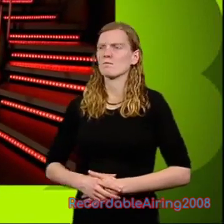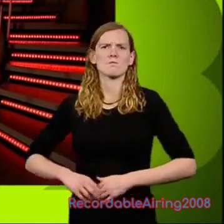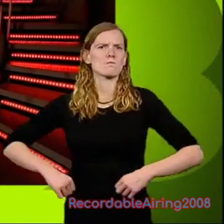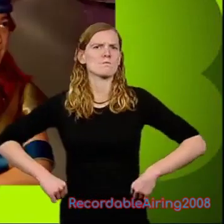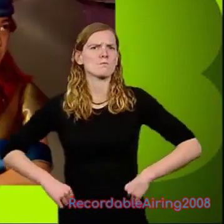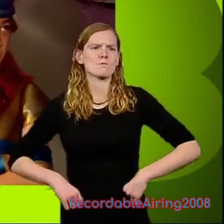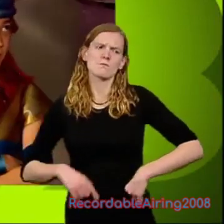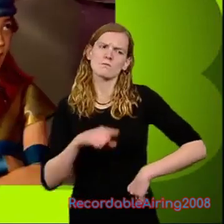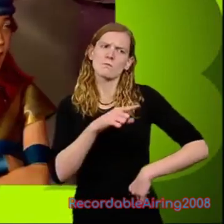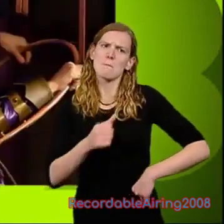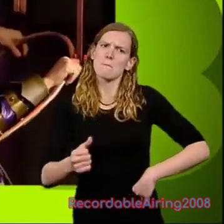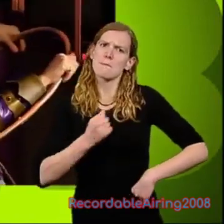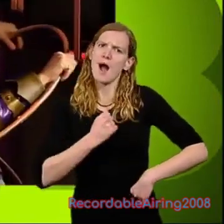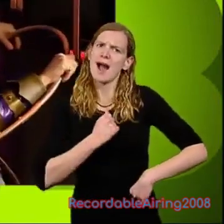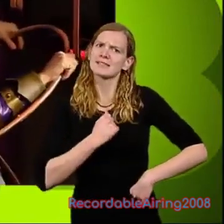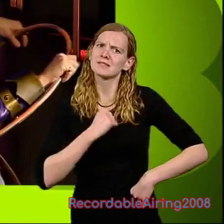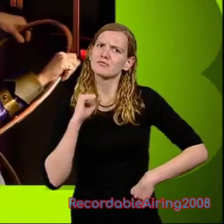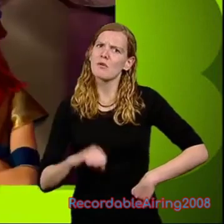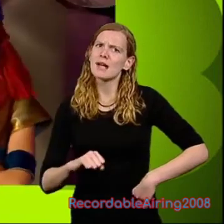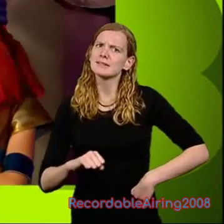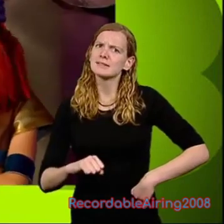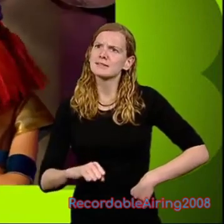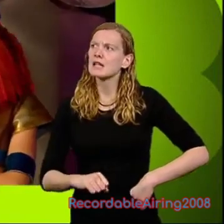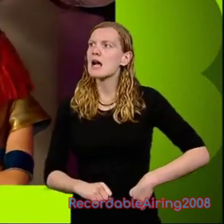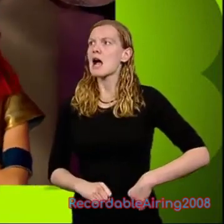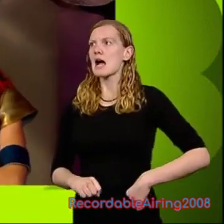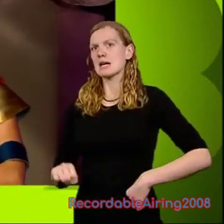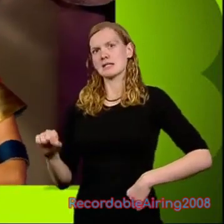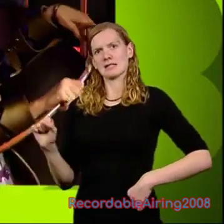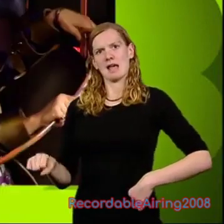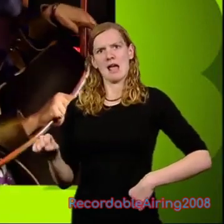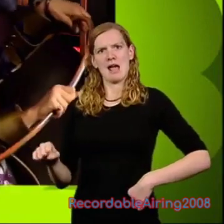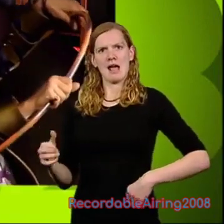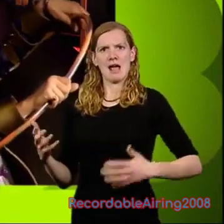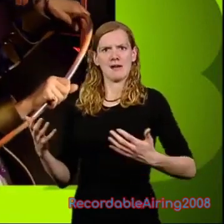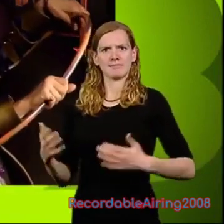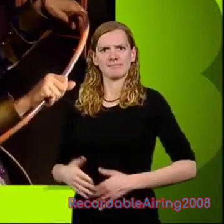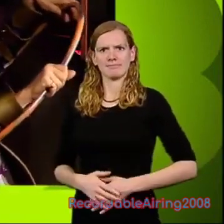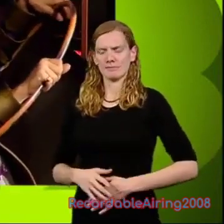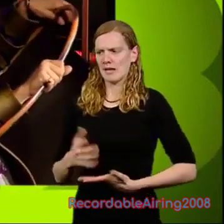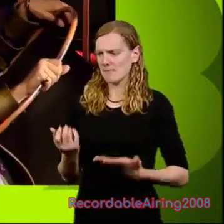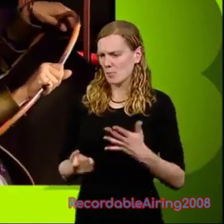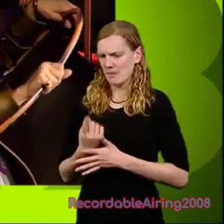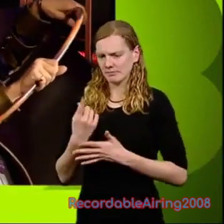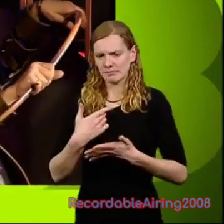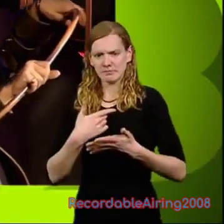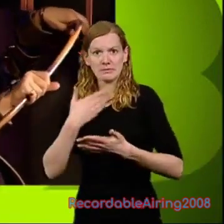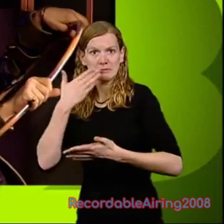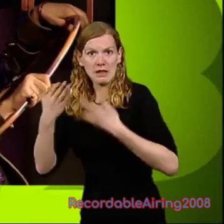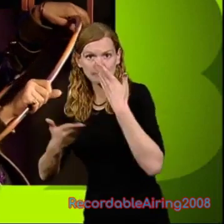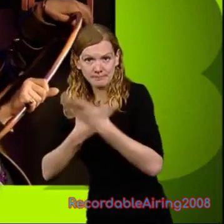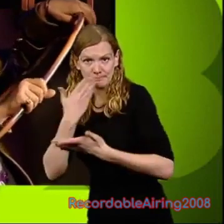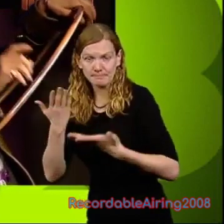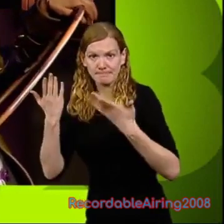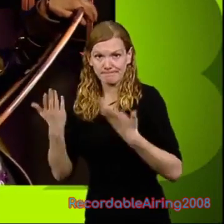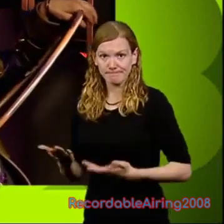Captain DJ, I do believe that's one of our hoops. Yeah, right. You see, what happened was I